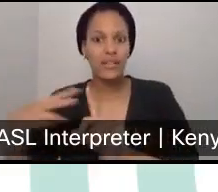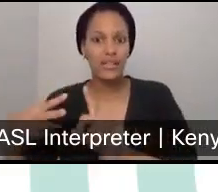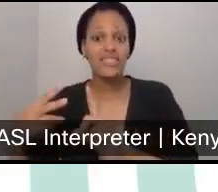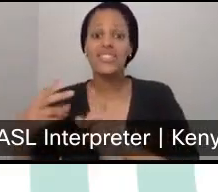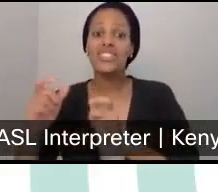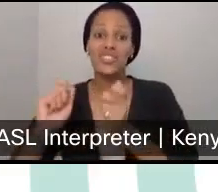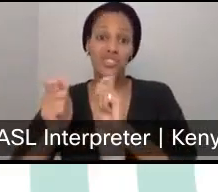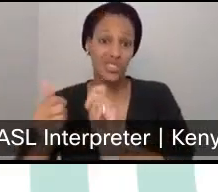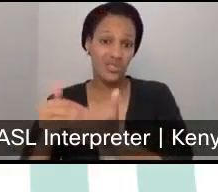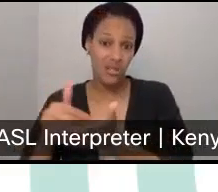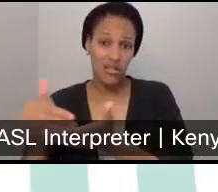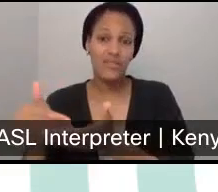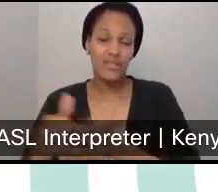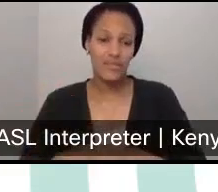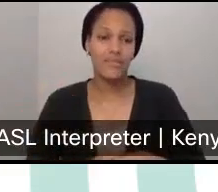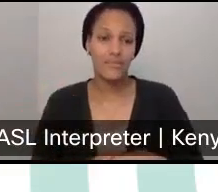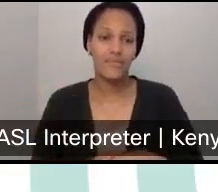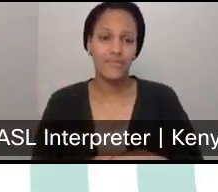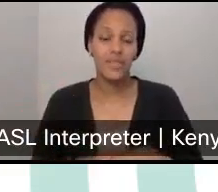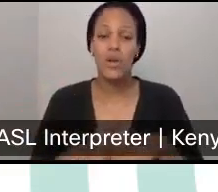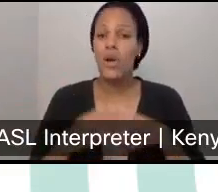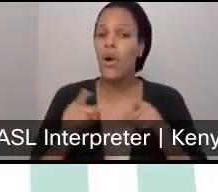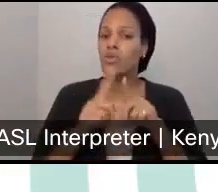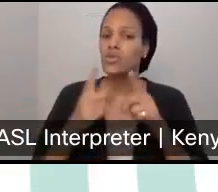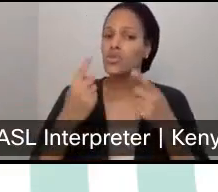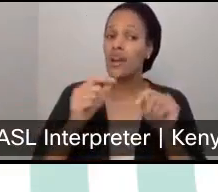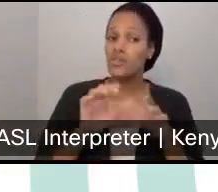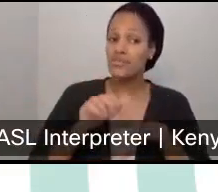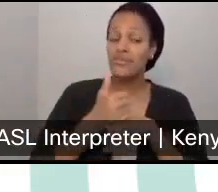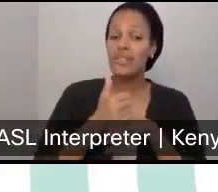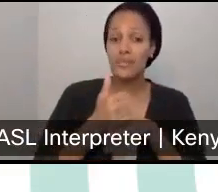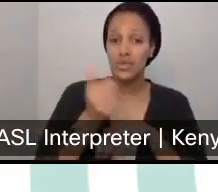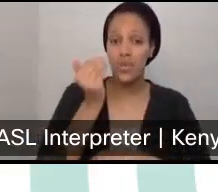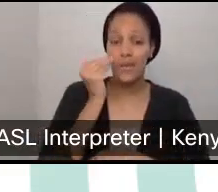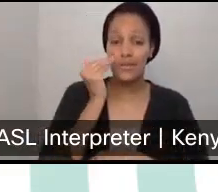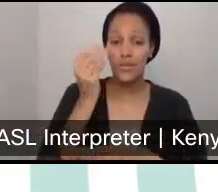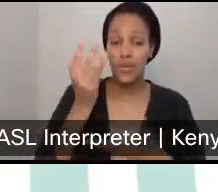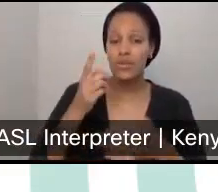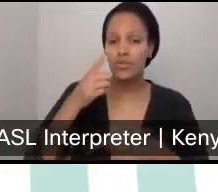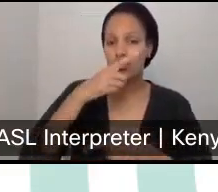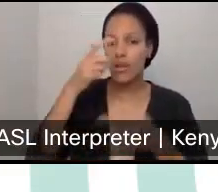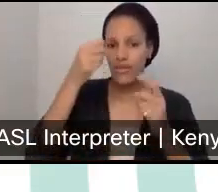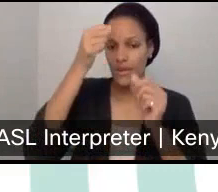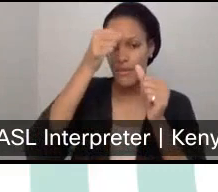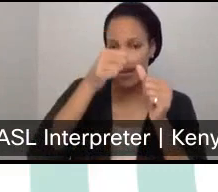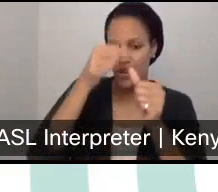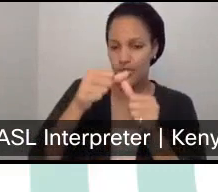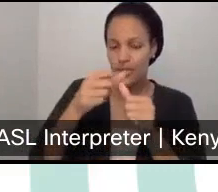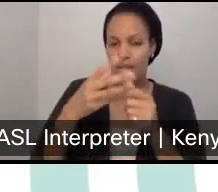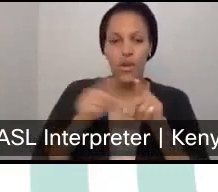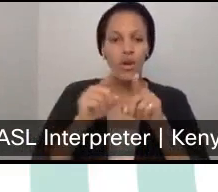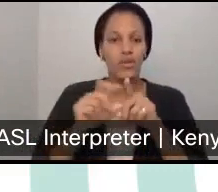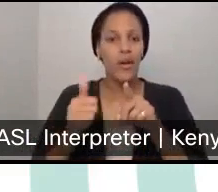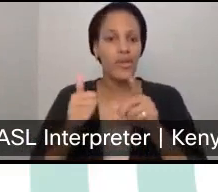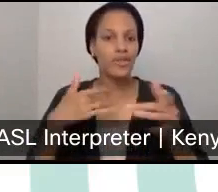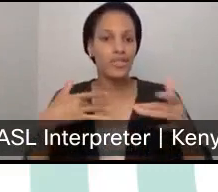changing. We can also build our awareness of trauma reminders or other sensory input that contributes